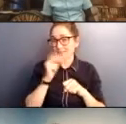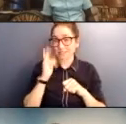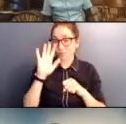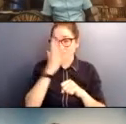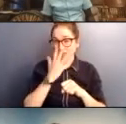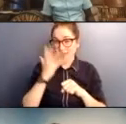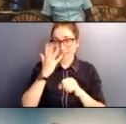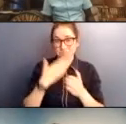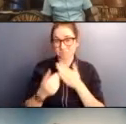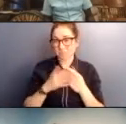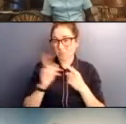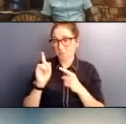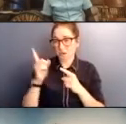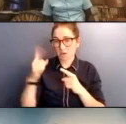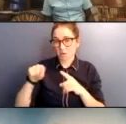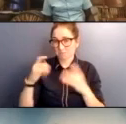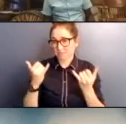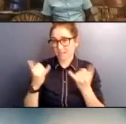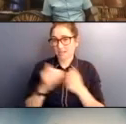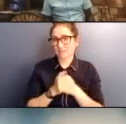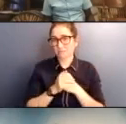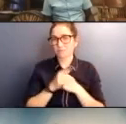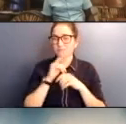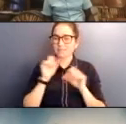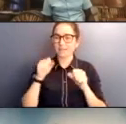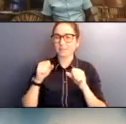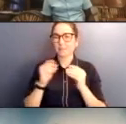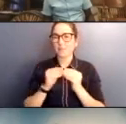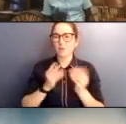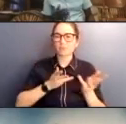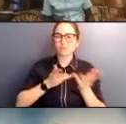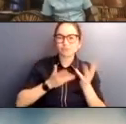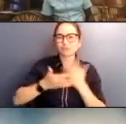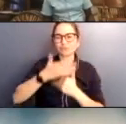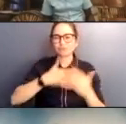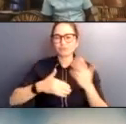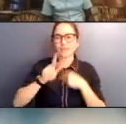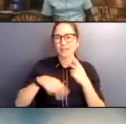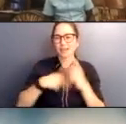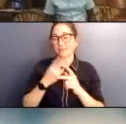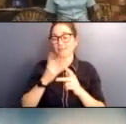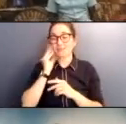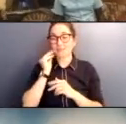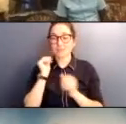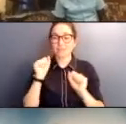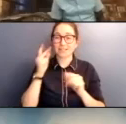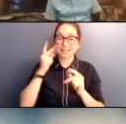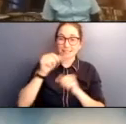from wherever you are. Just to make the experience just a little bit more intimate and get to see everyone.